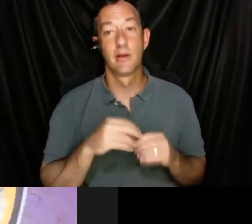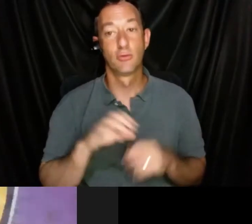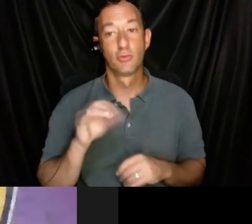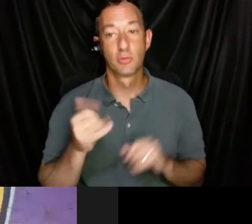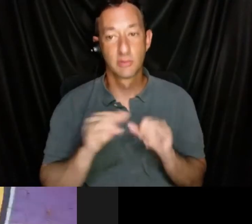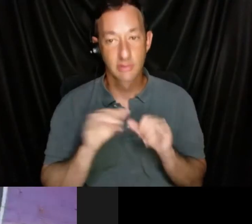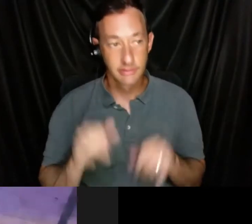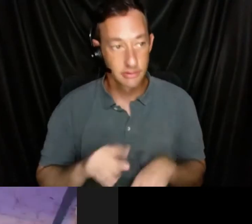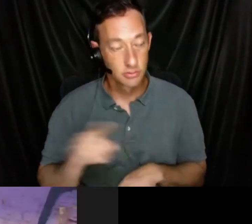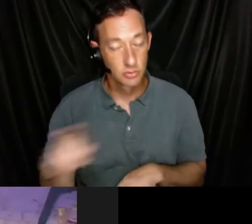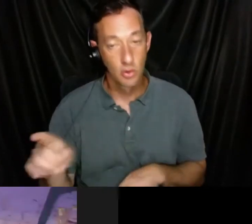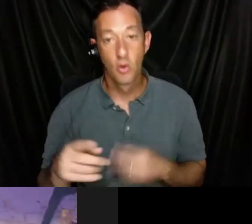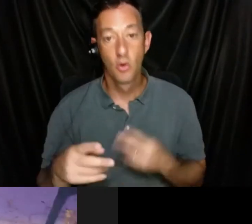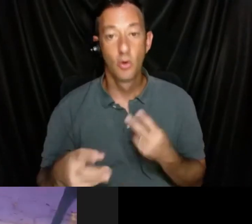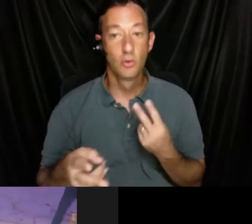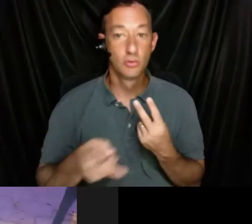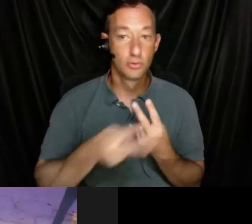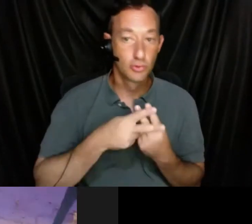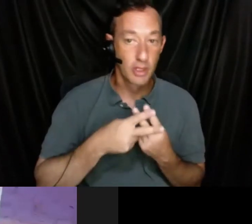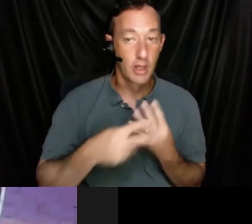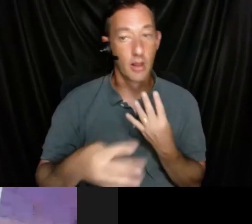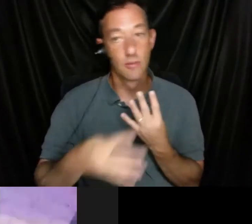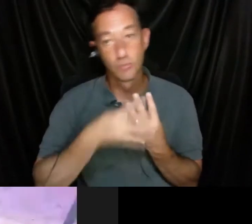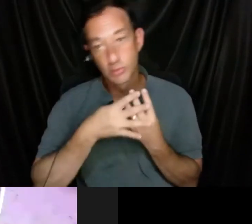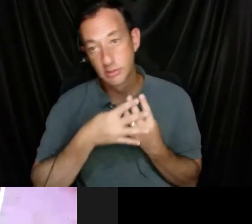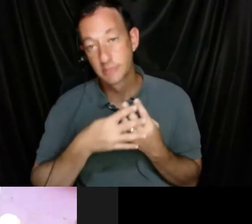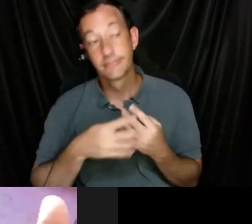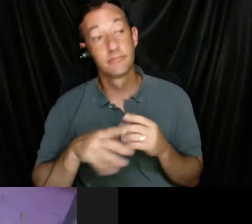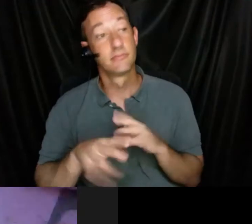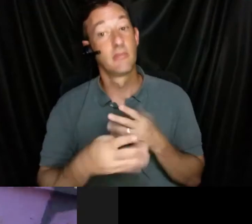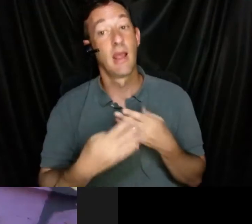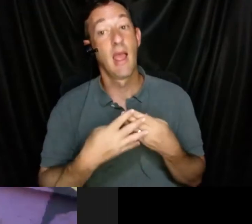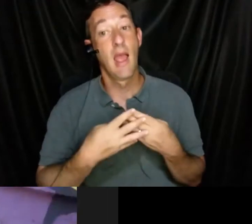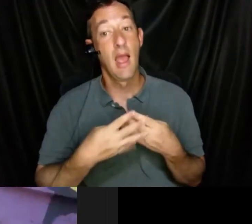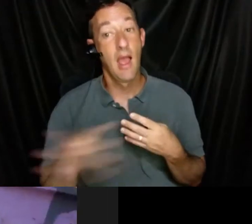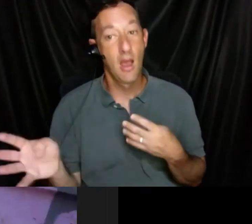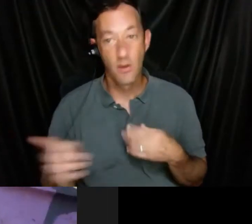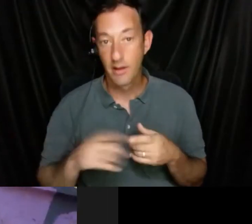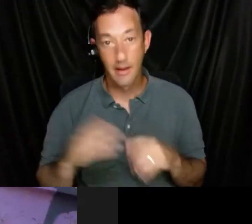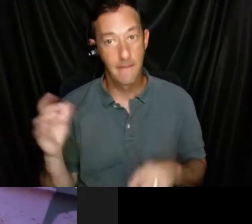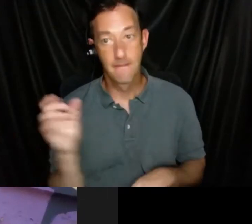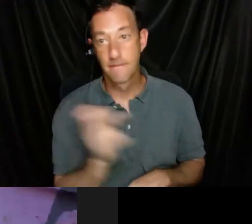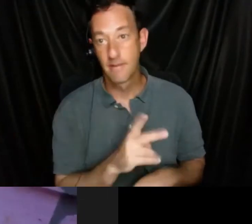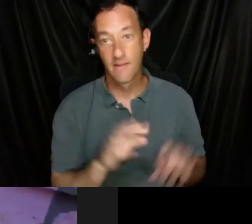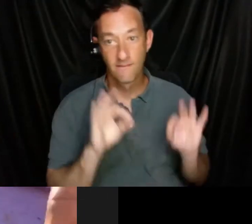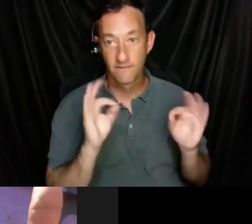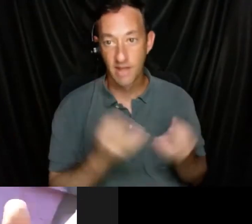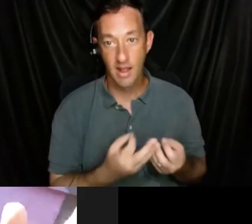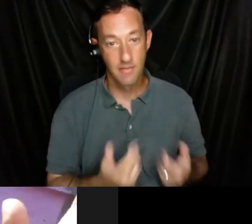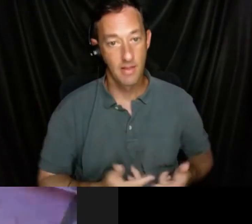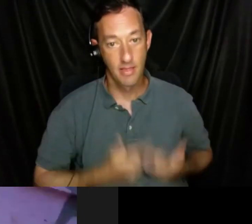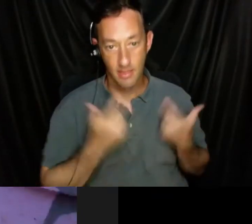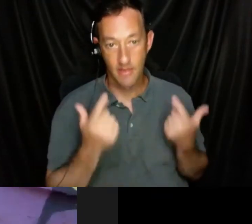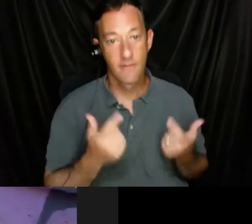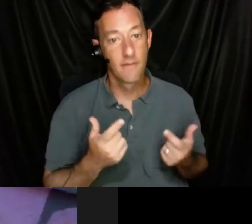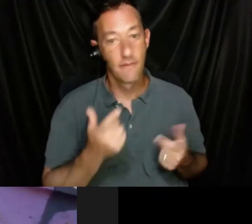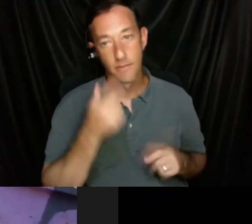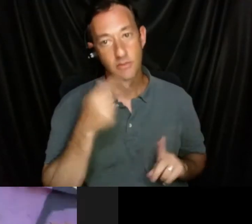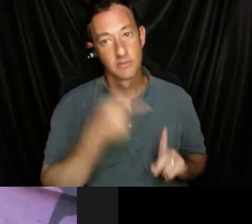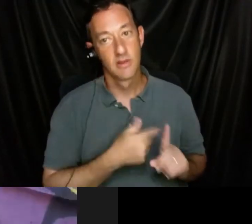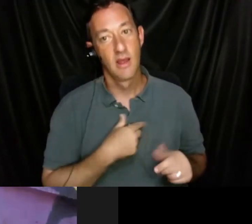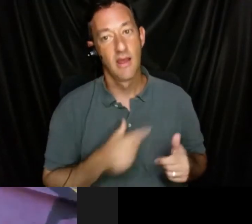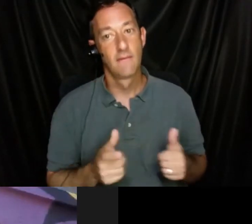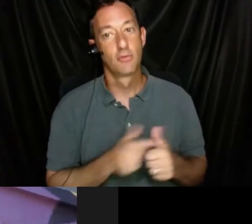prison, and then when they come out, they cannot go back to their families. Because they have a criminal